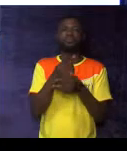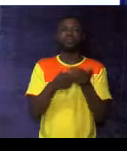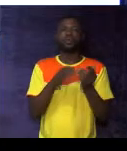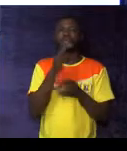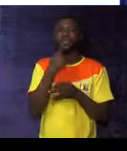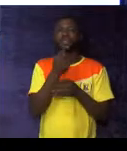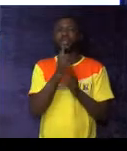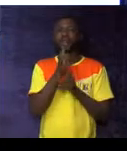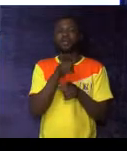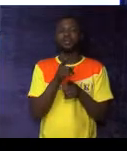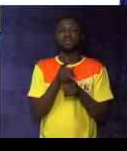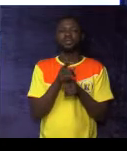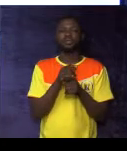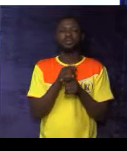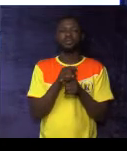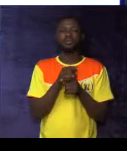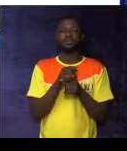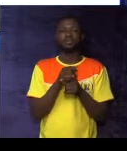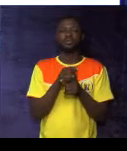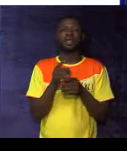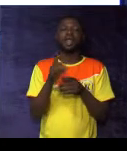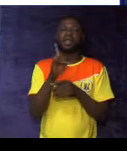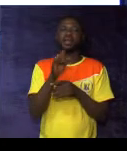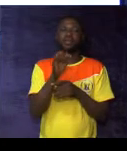before. What is the answer?